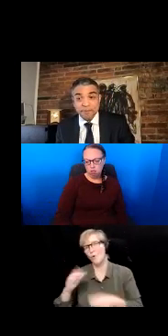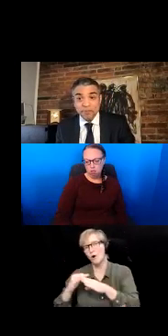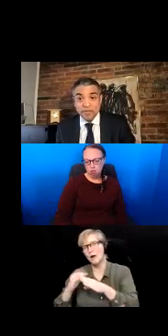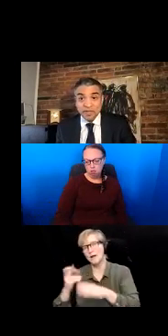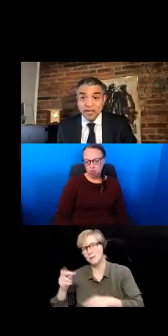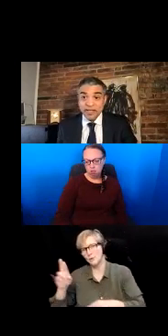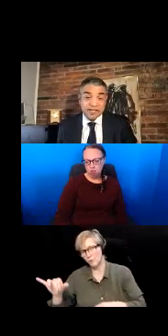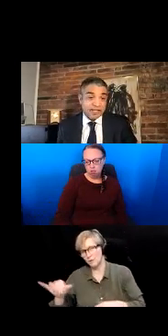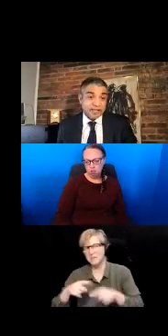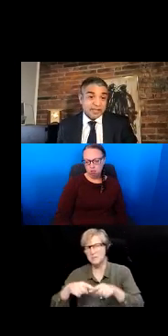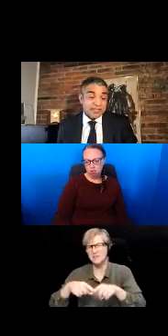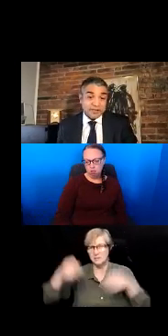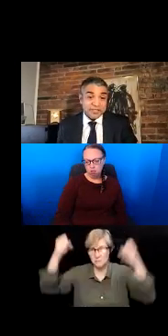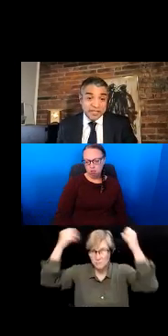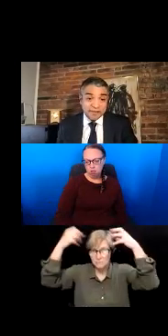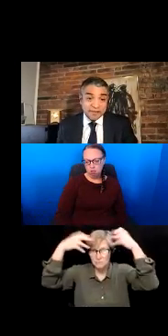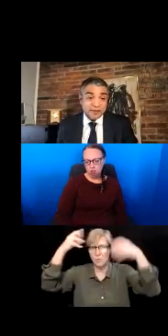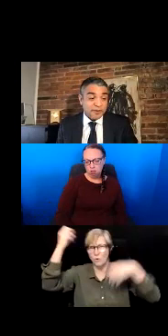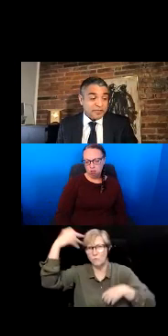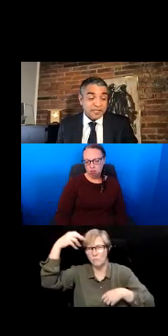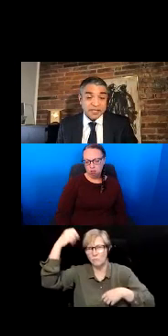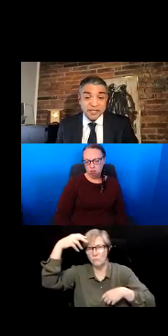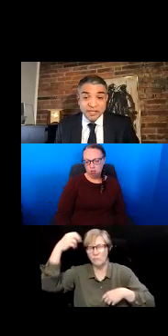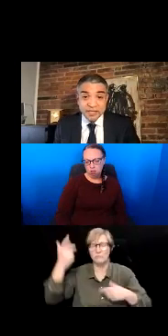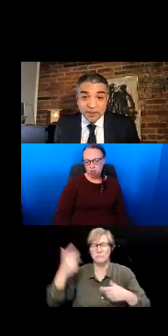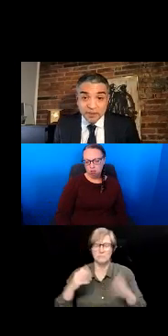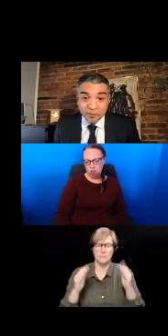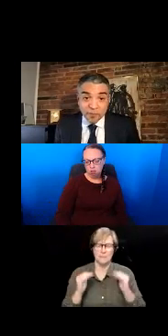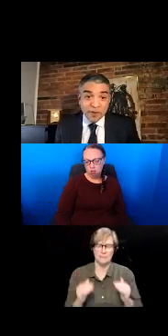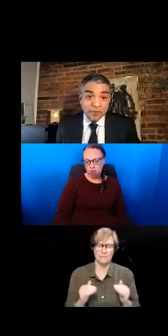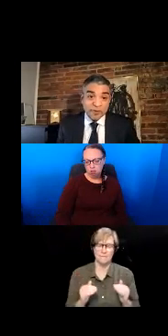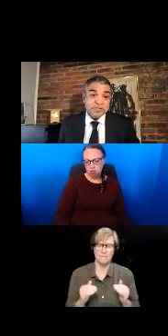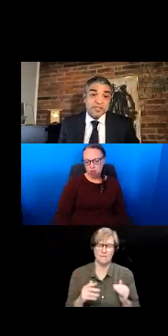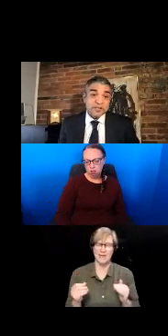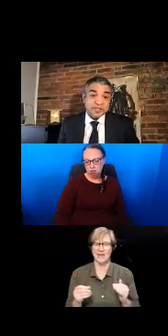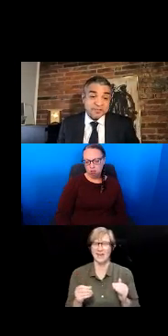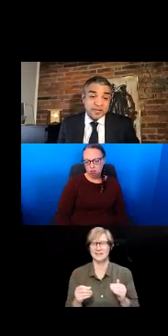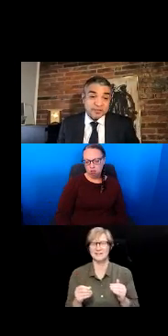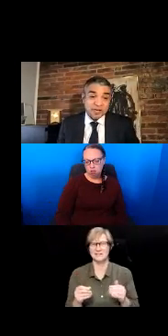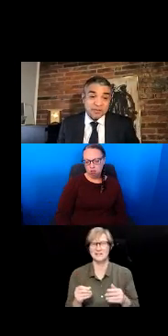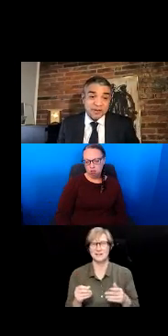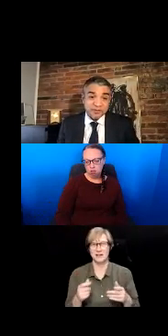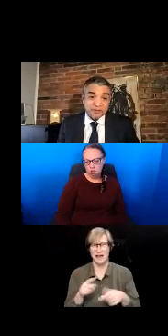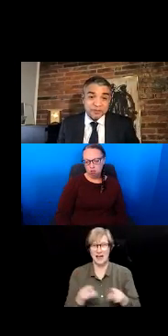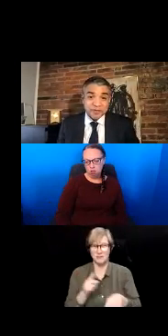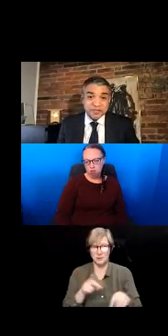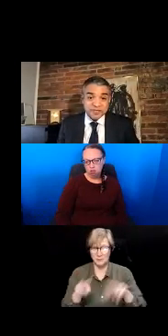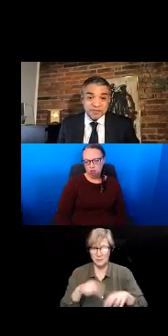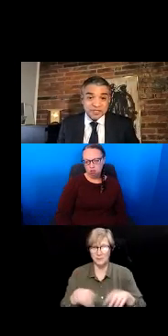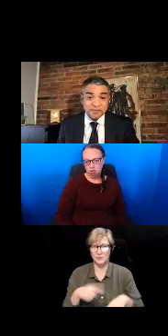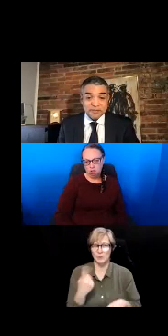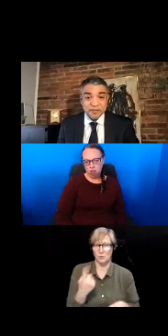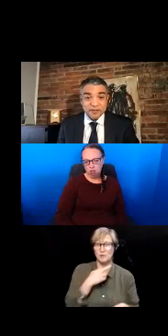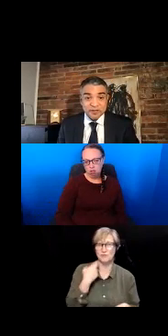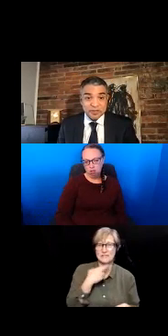employ. It's very safe. It's the one risk that we sometimes talk about with respect to